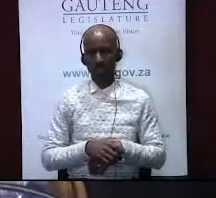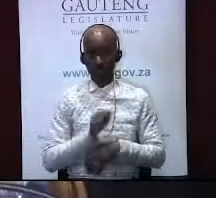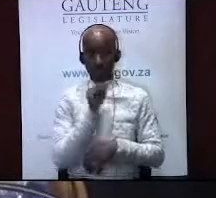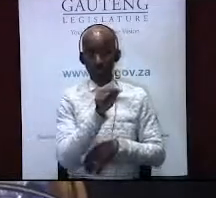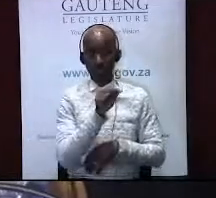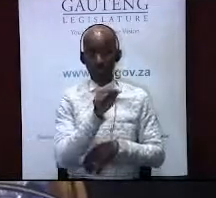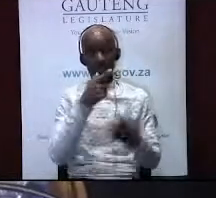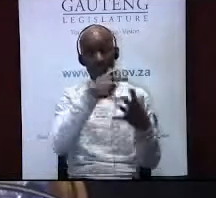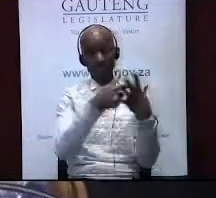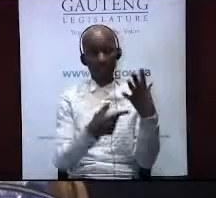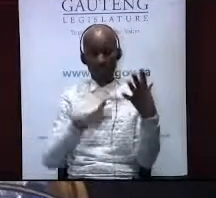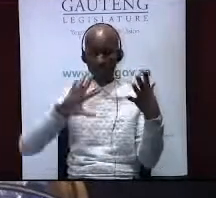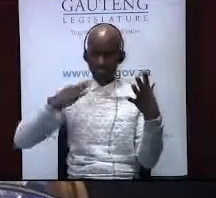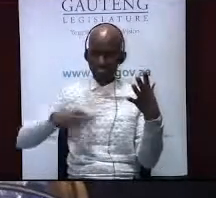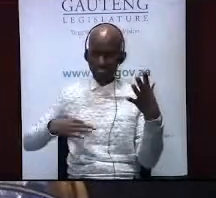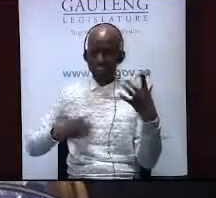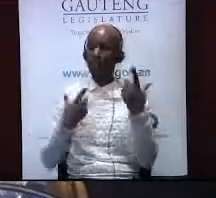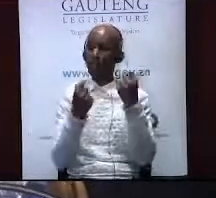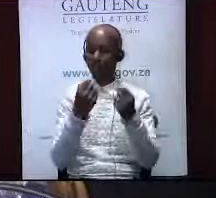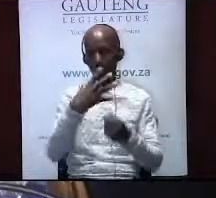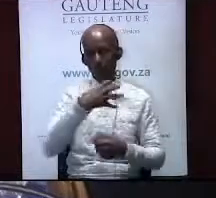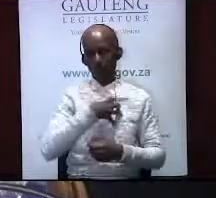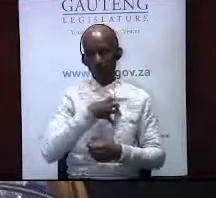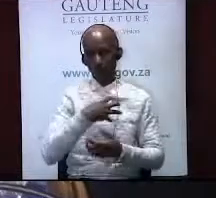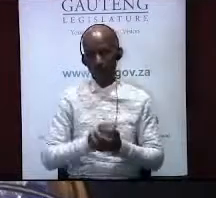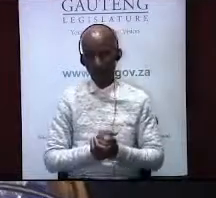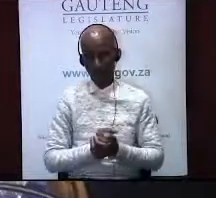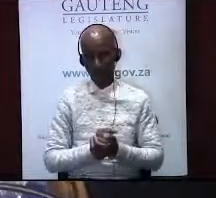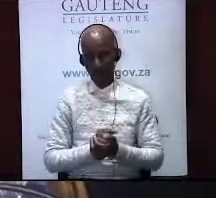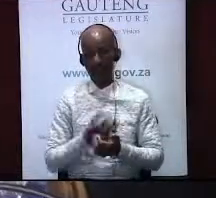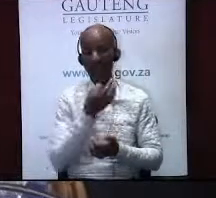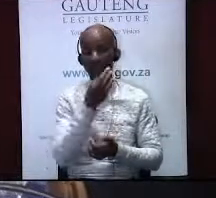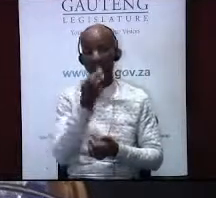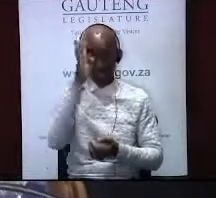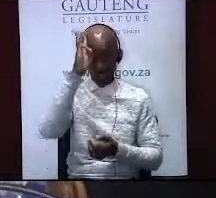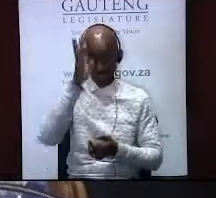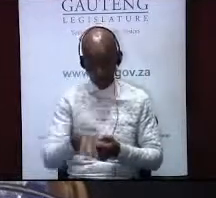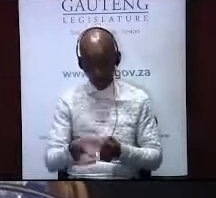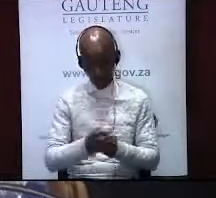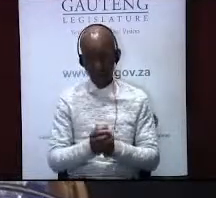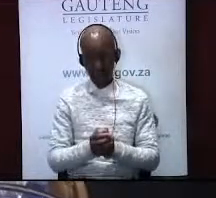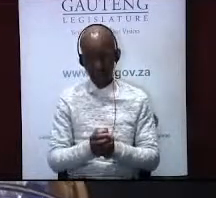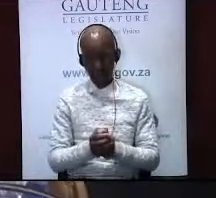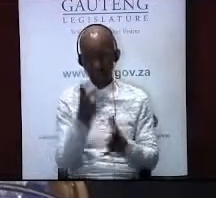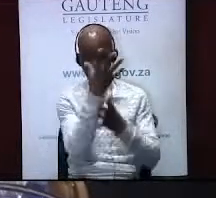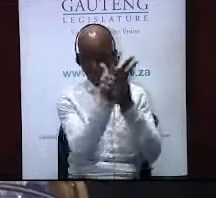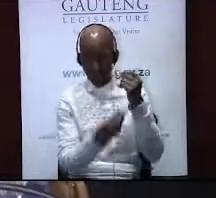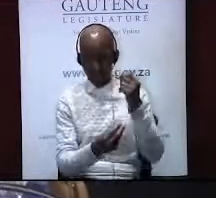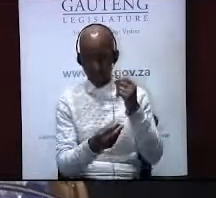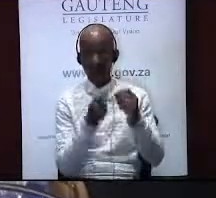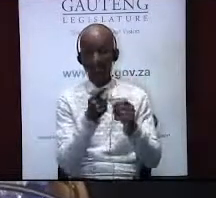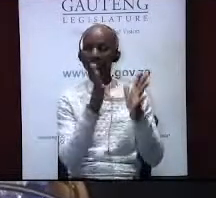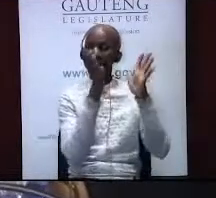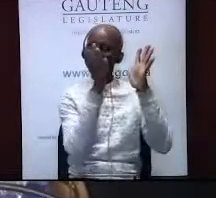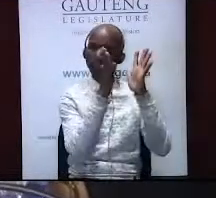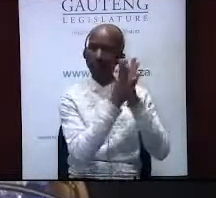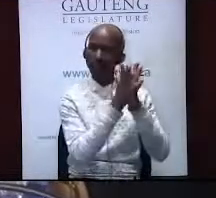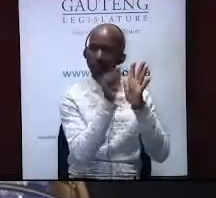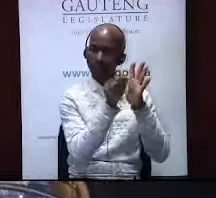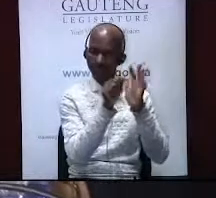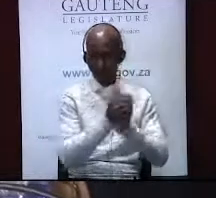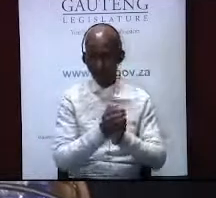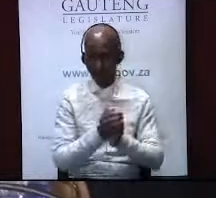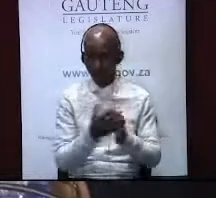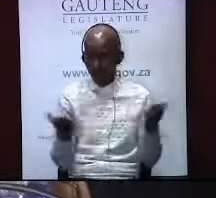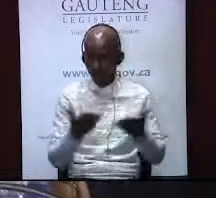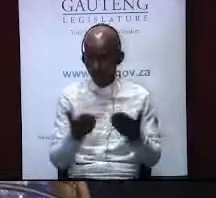Those girls did it on their own. They said, we are going to get out of this tent